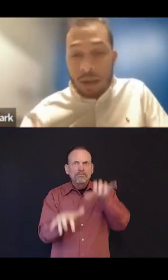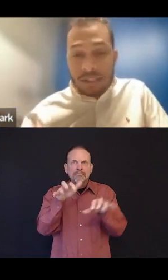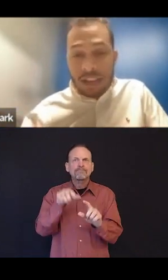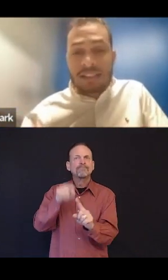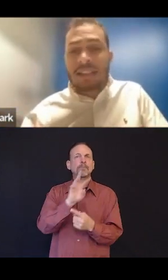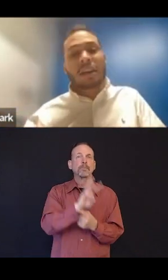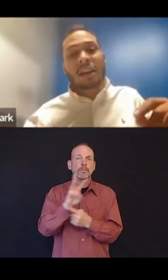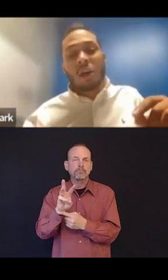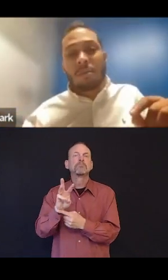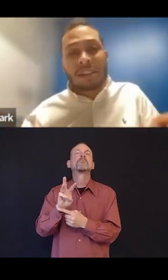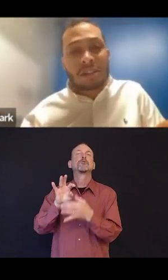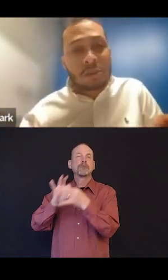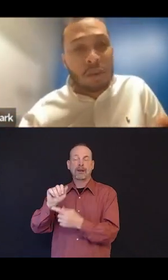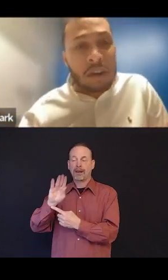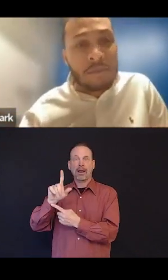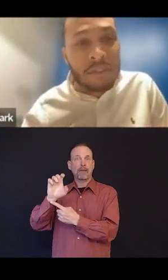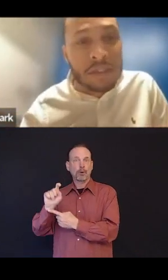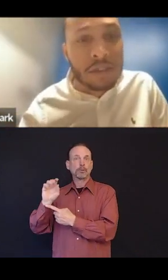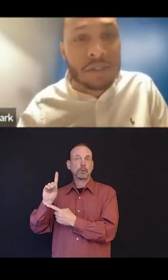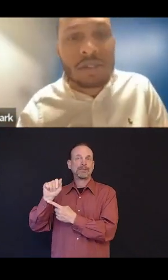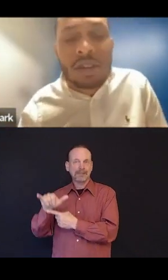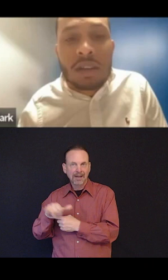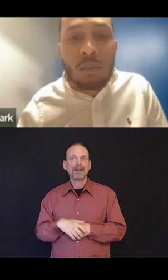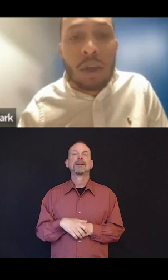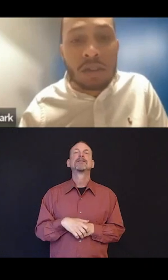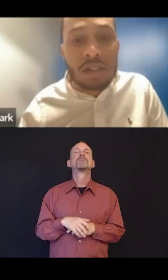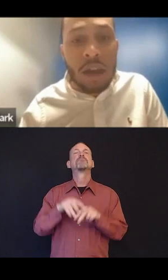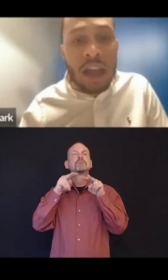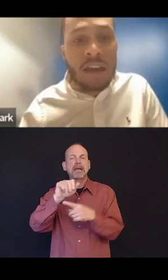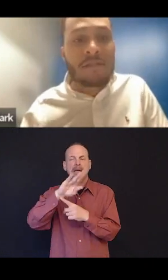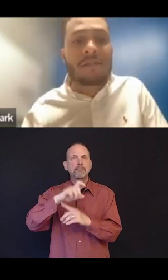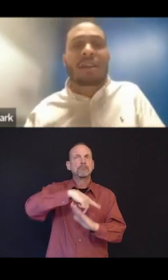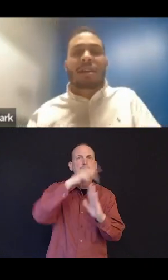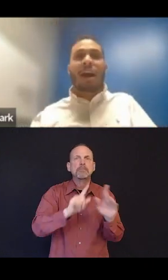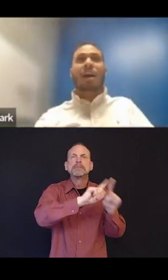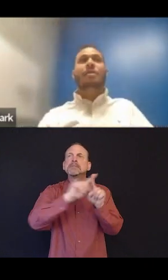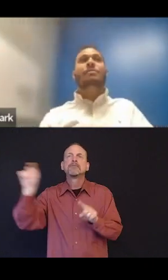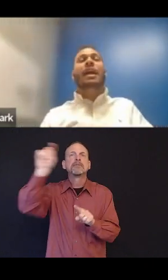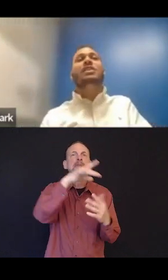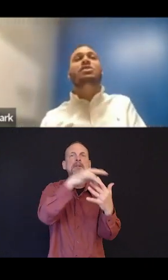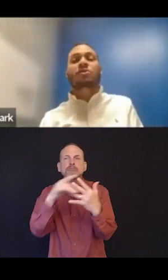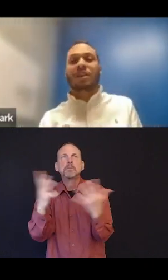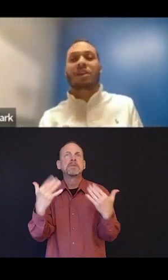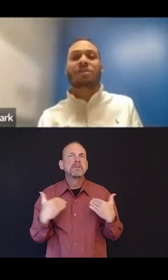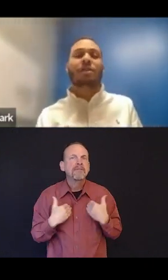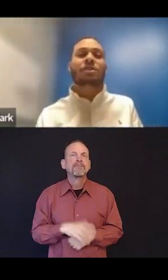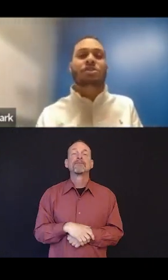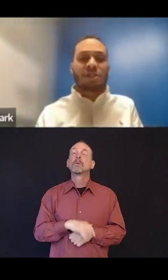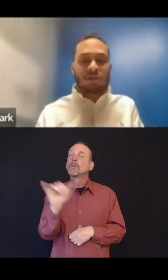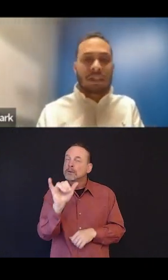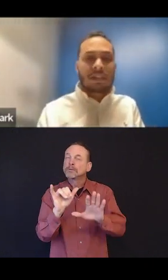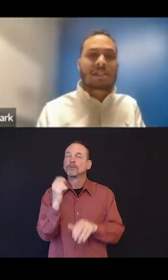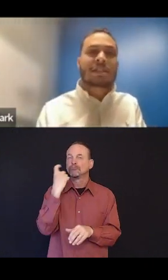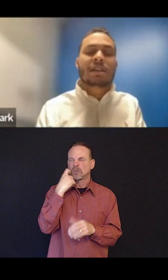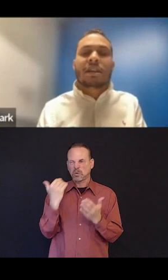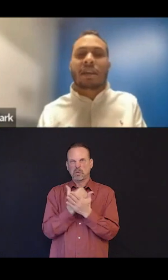Today website. Again, going back to those program features, we also have a new video that we